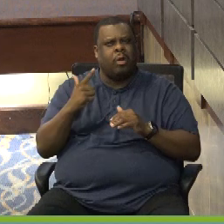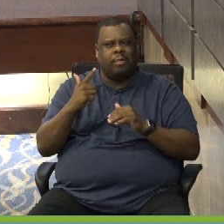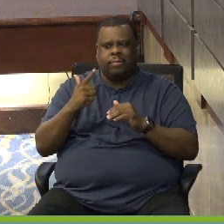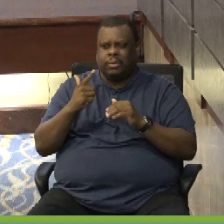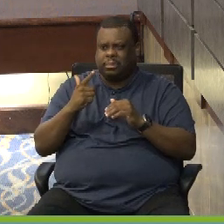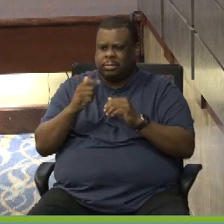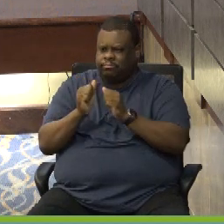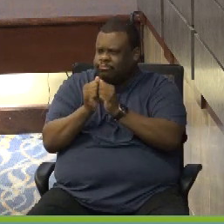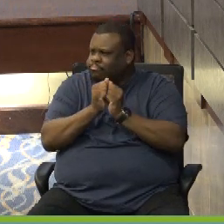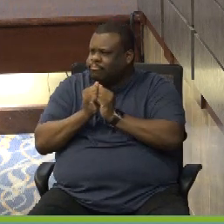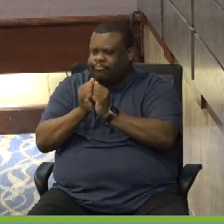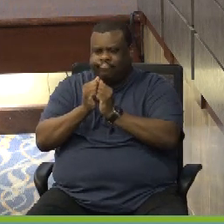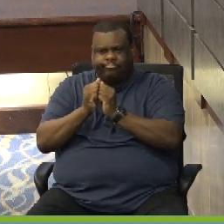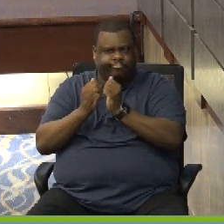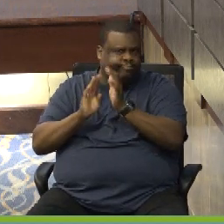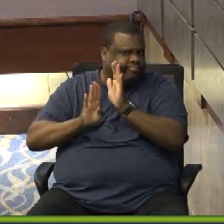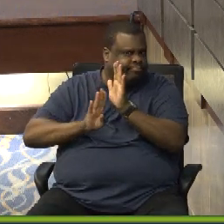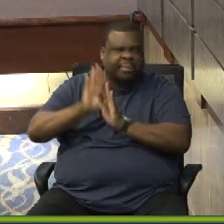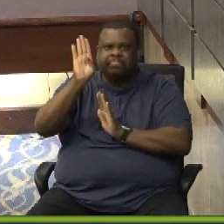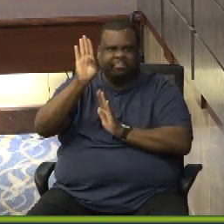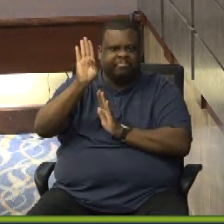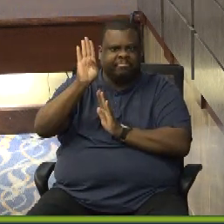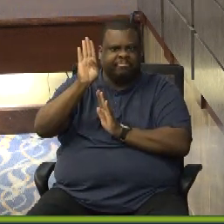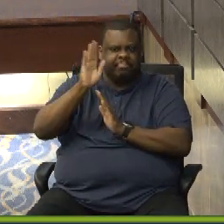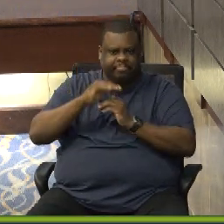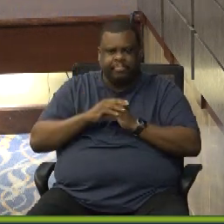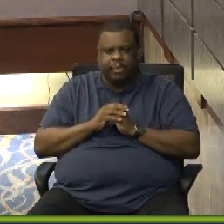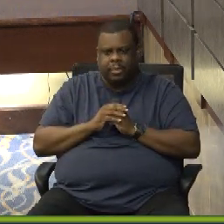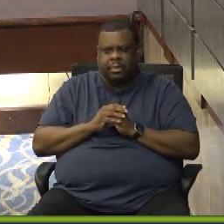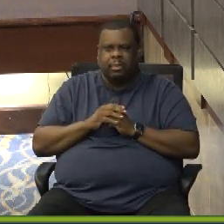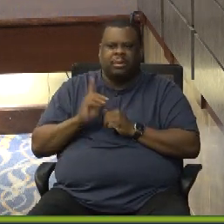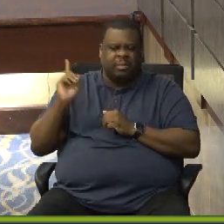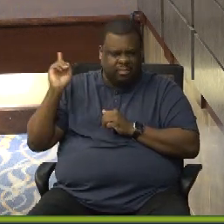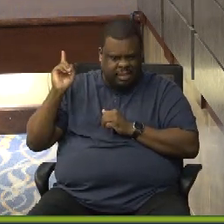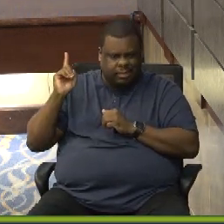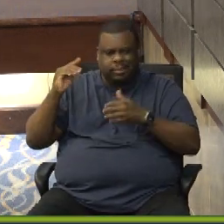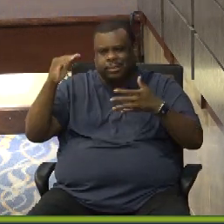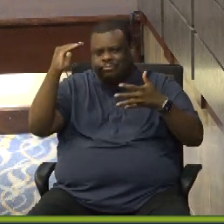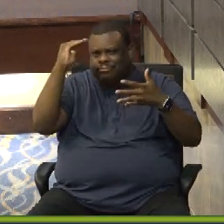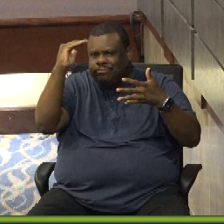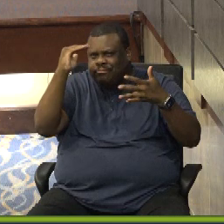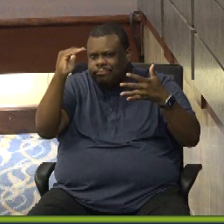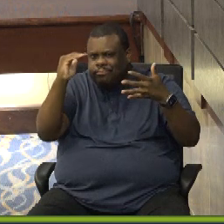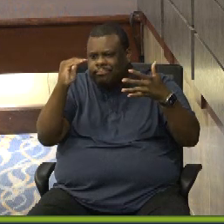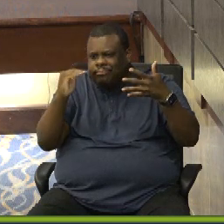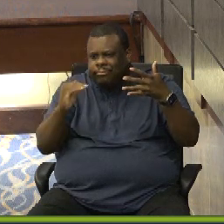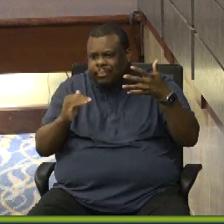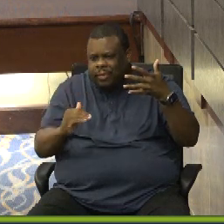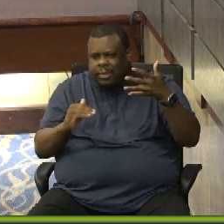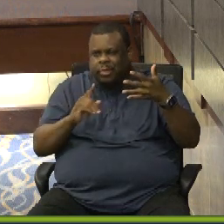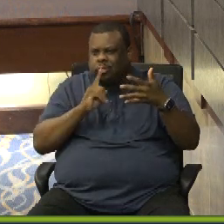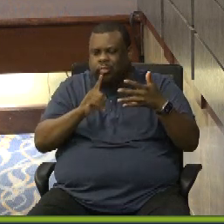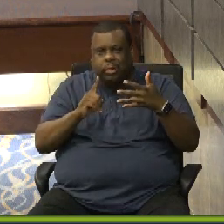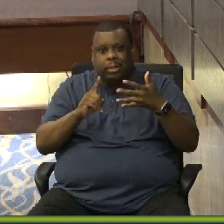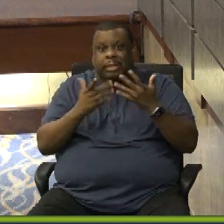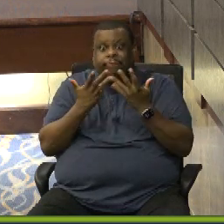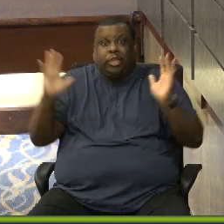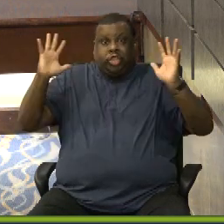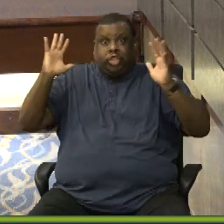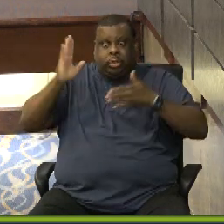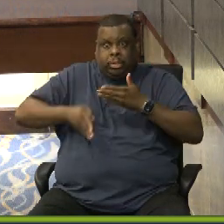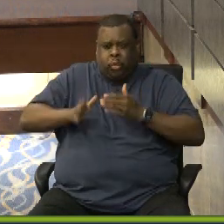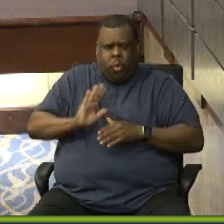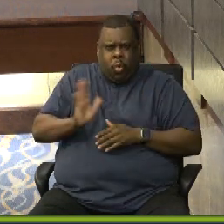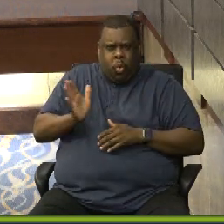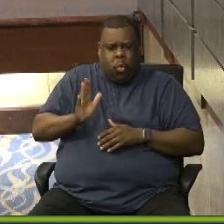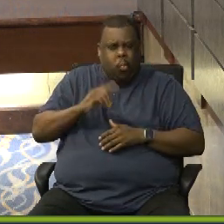And so again, this is a very strategic framework. It's much like building a house. It's not the pretty paint or the furniture. It really is a